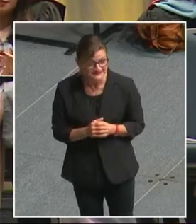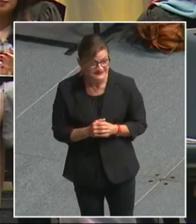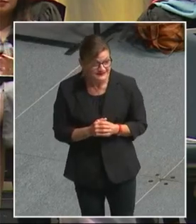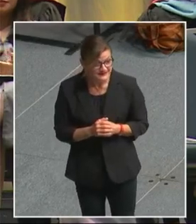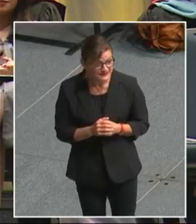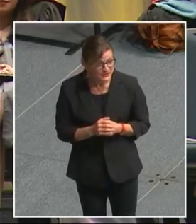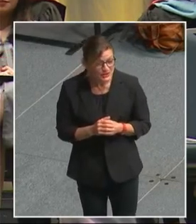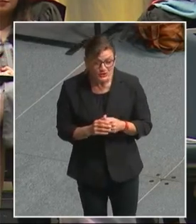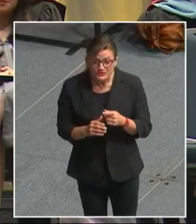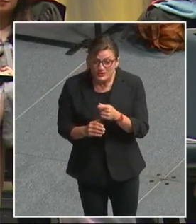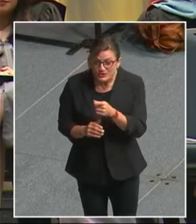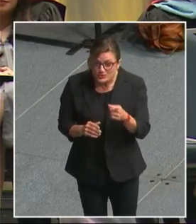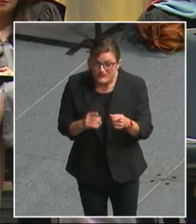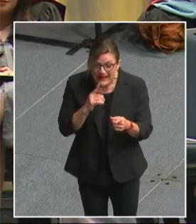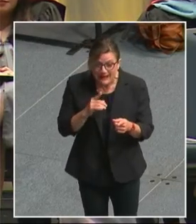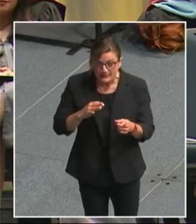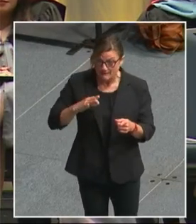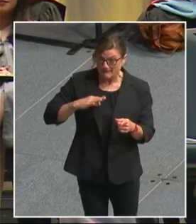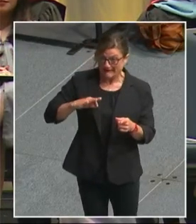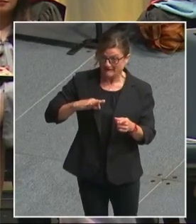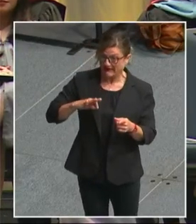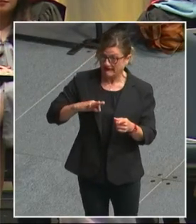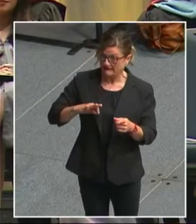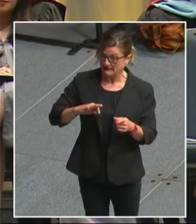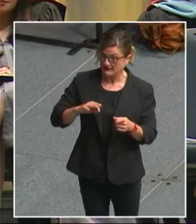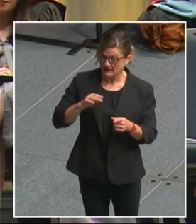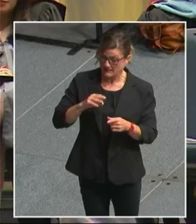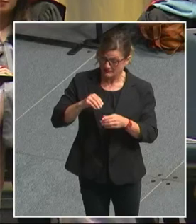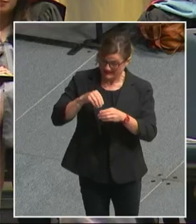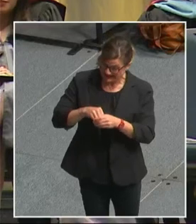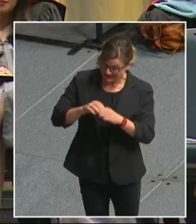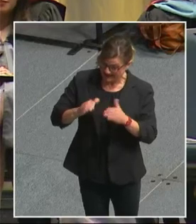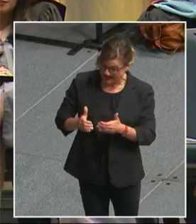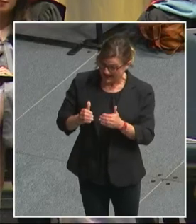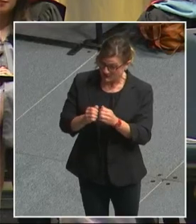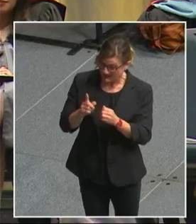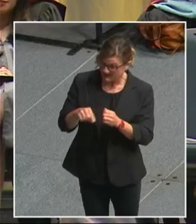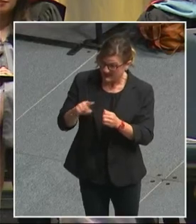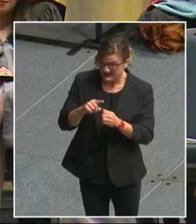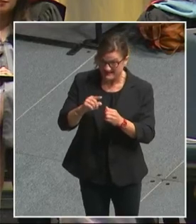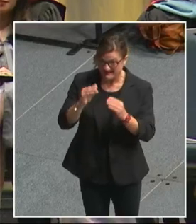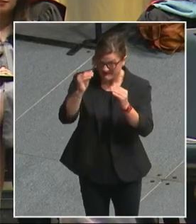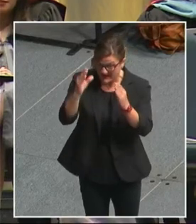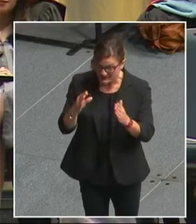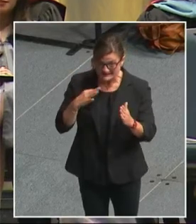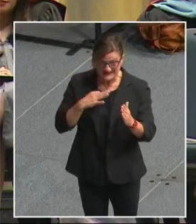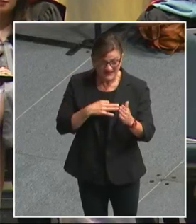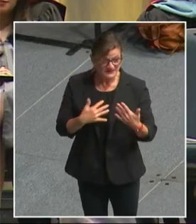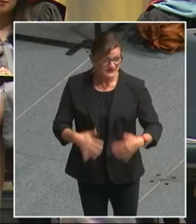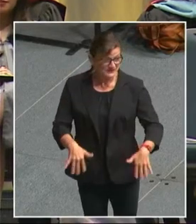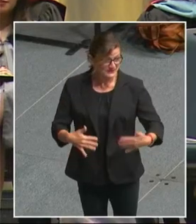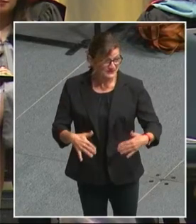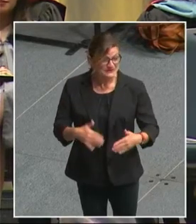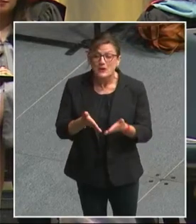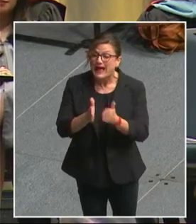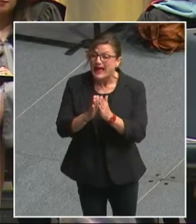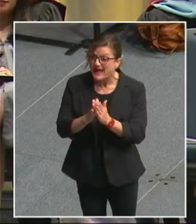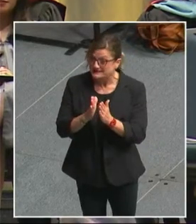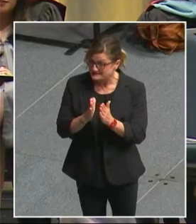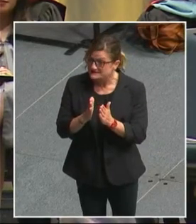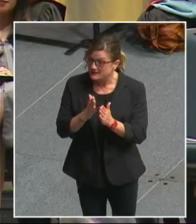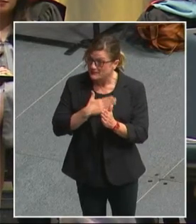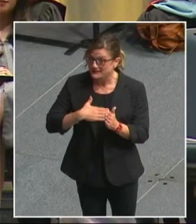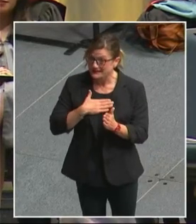had the benefit of being in the class with this amazing faculty. So I'm gonna ask my faculty, if they would, to